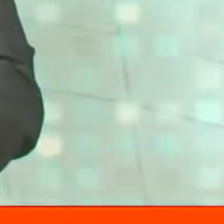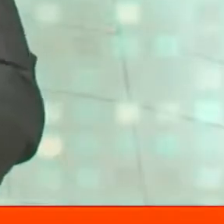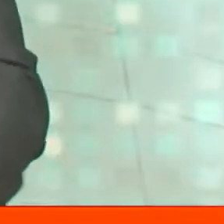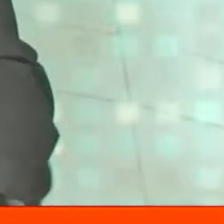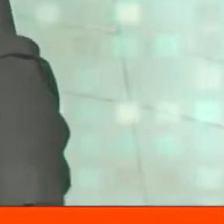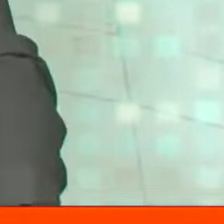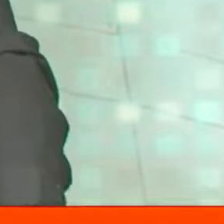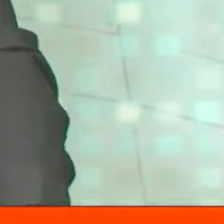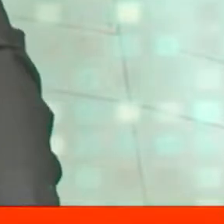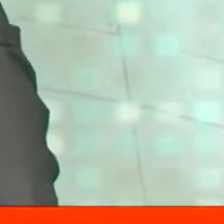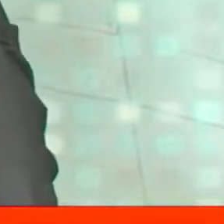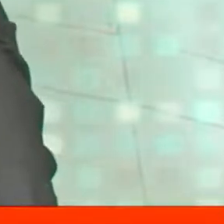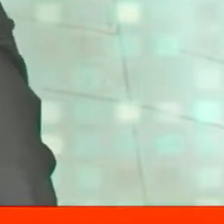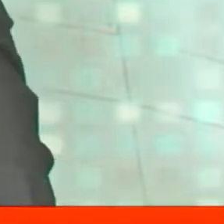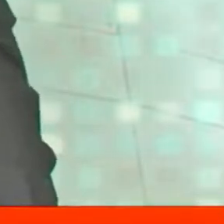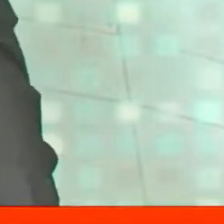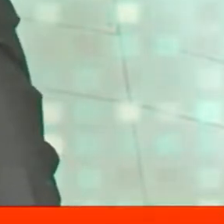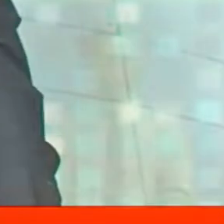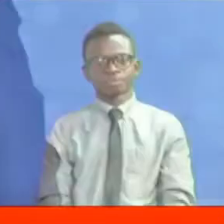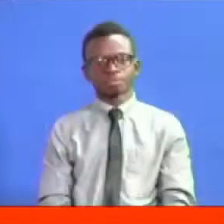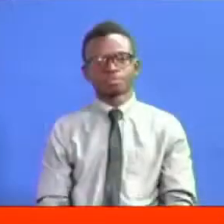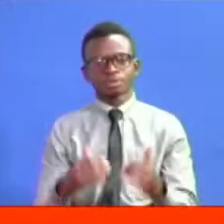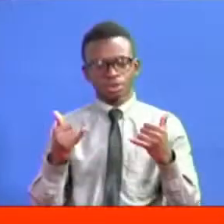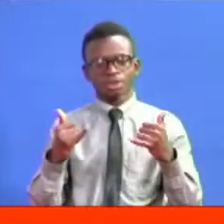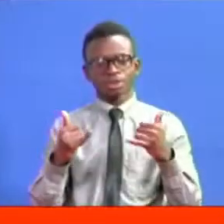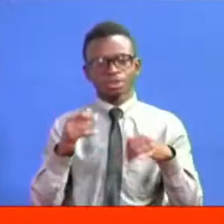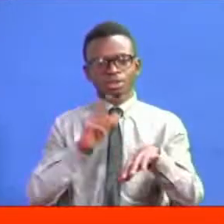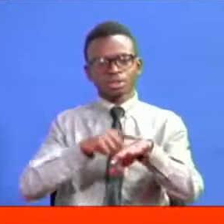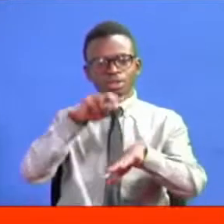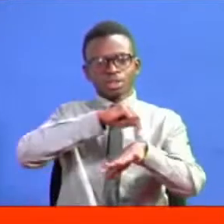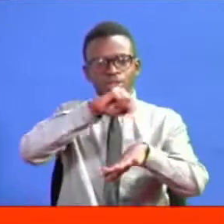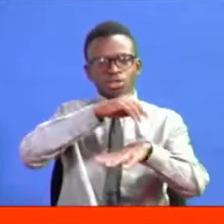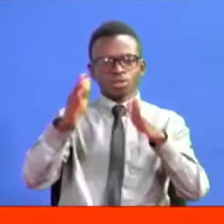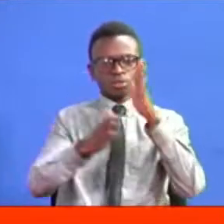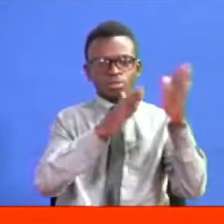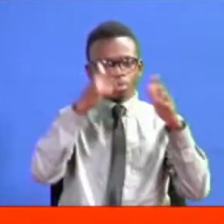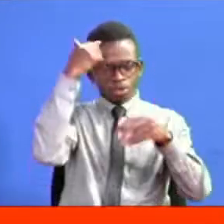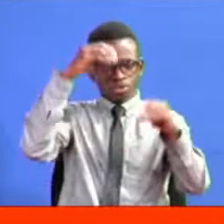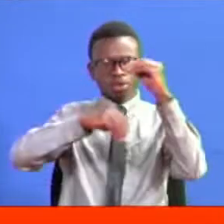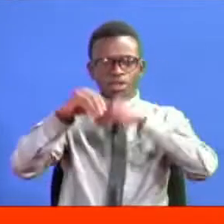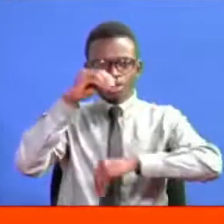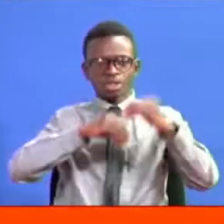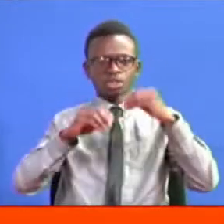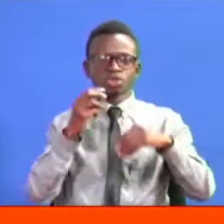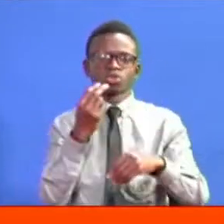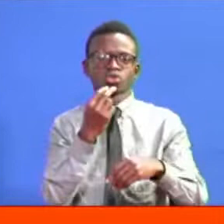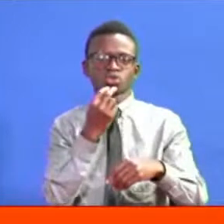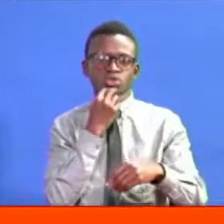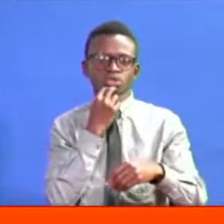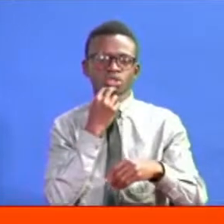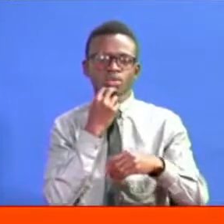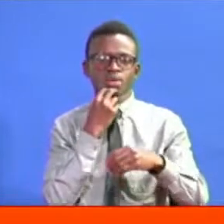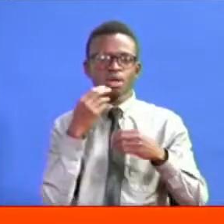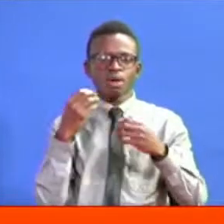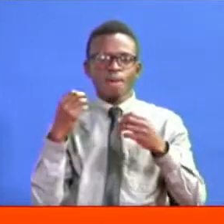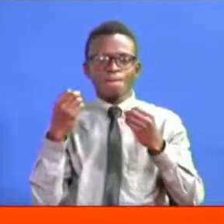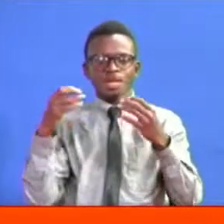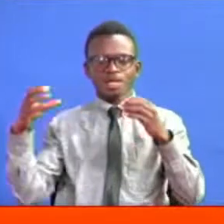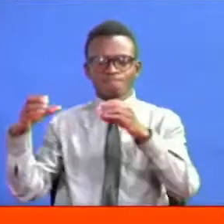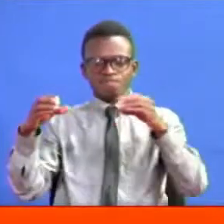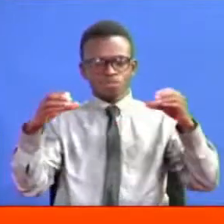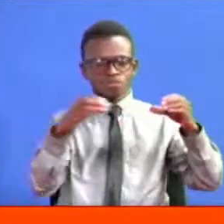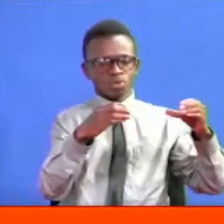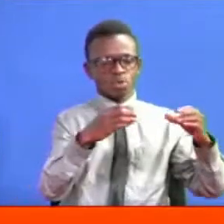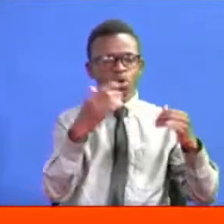There's always something about reggae music. Yeah. Now, as the nation prepares for the general elections on Tuesday, various organizations have come out